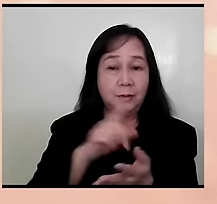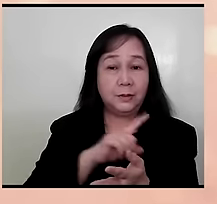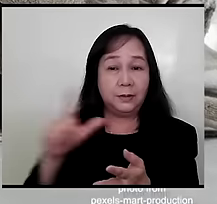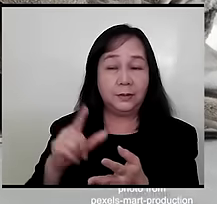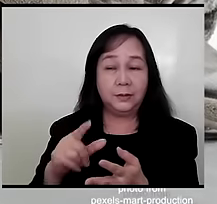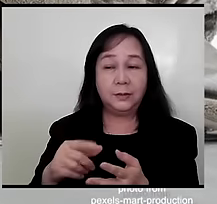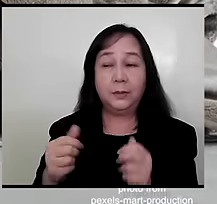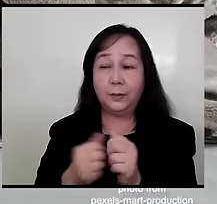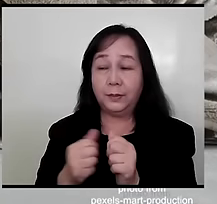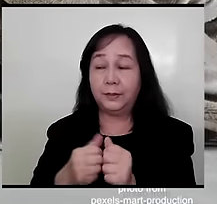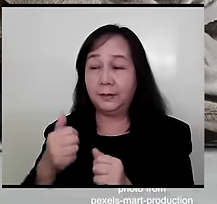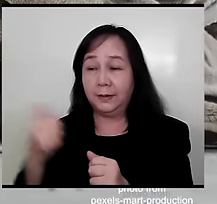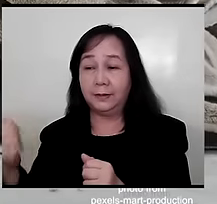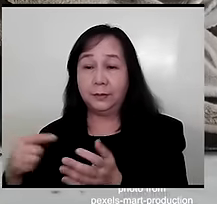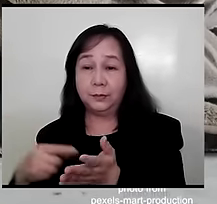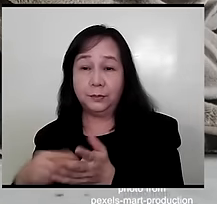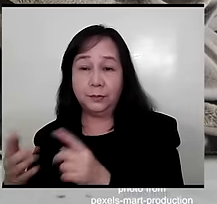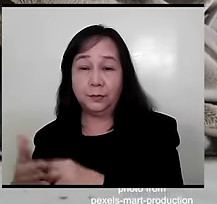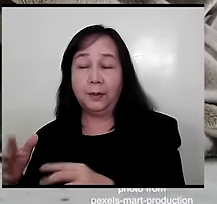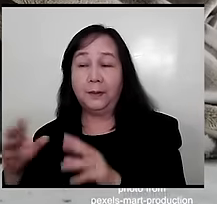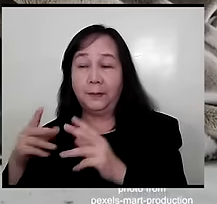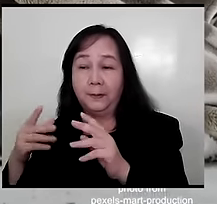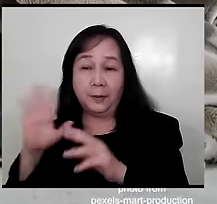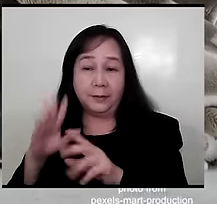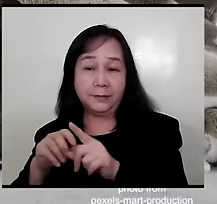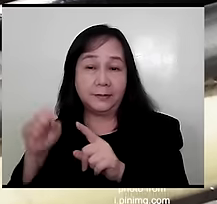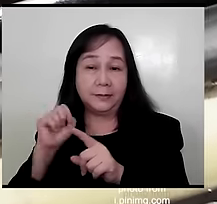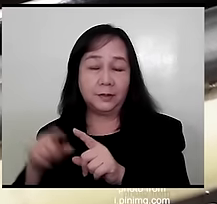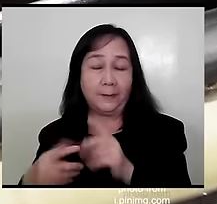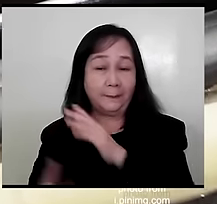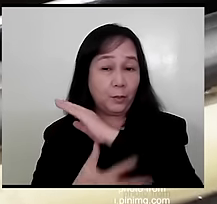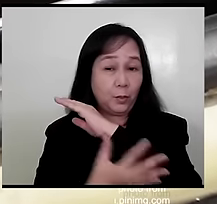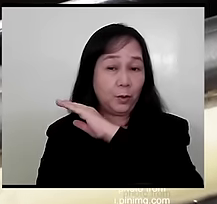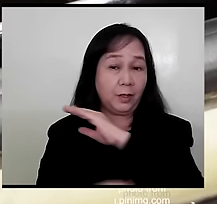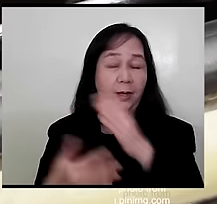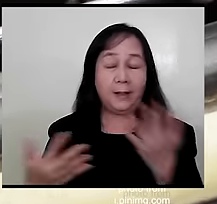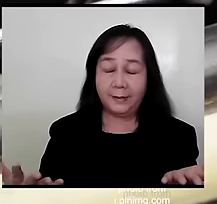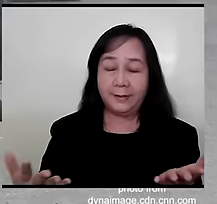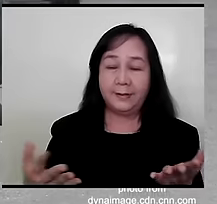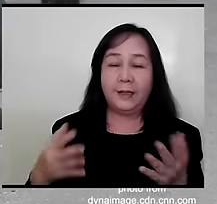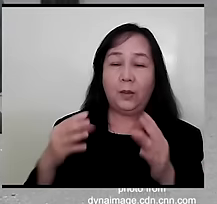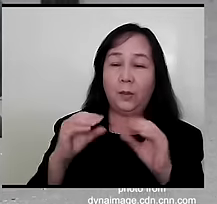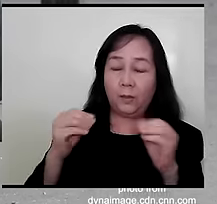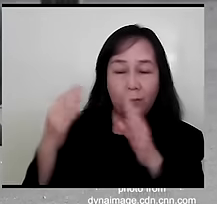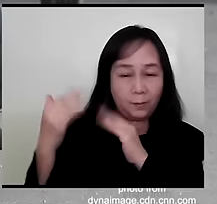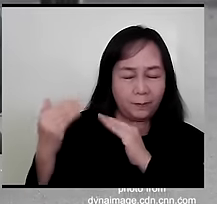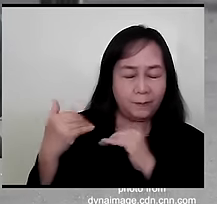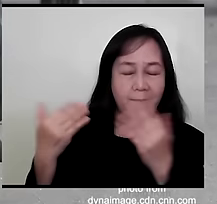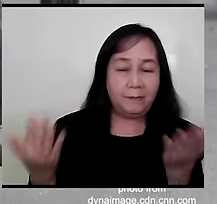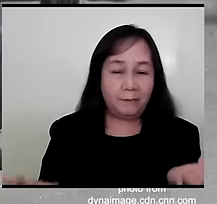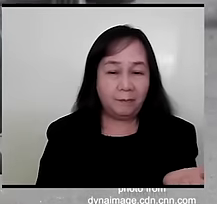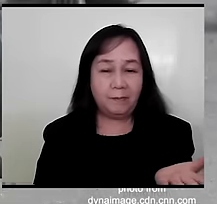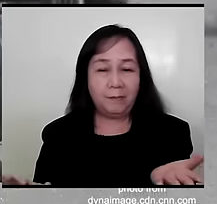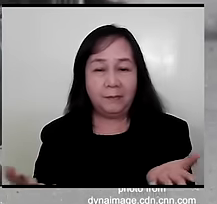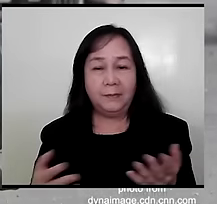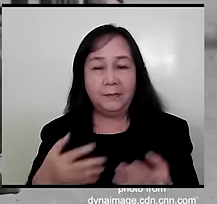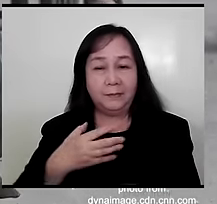sisters, the poor, the homeless, the hungry, the victims of